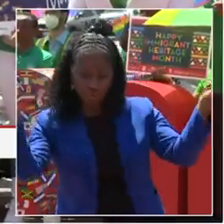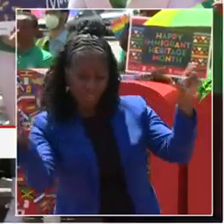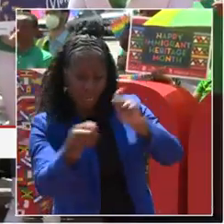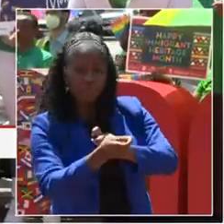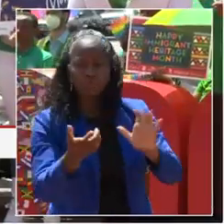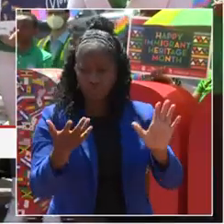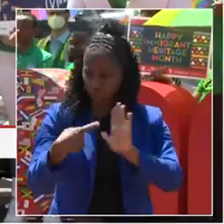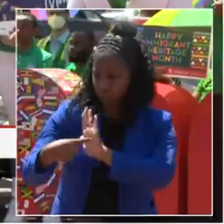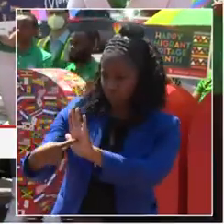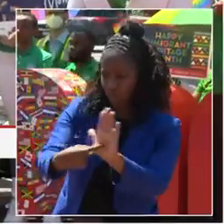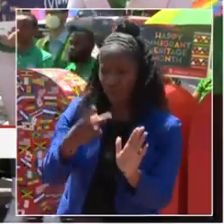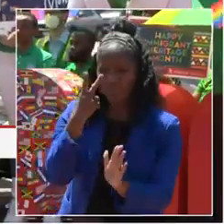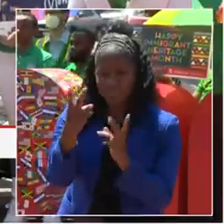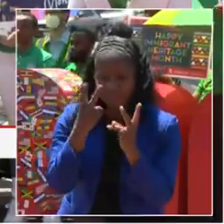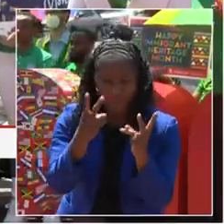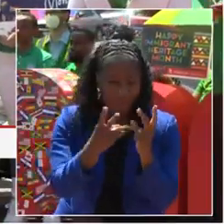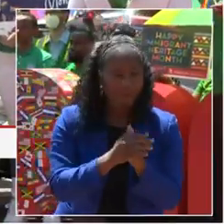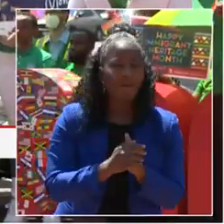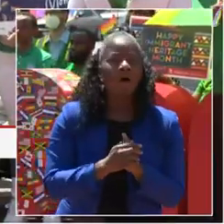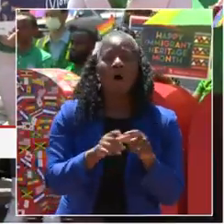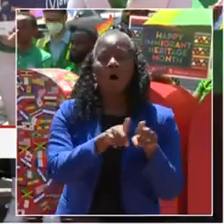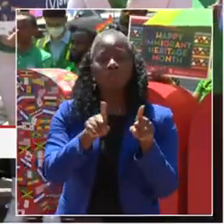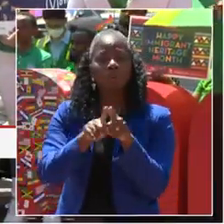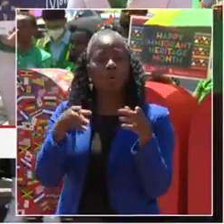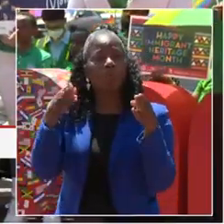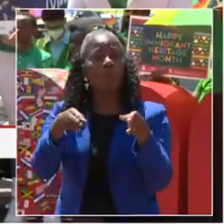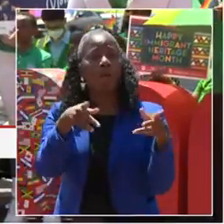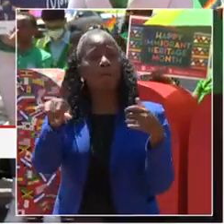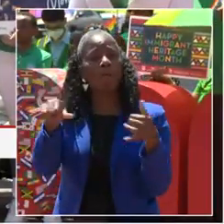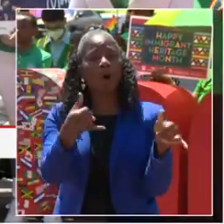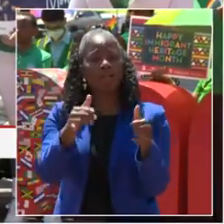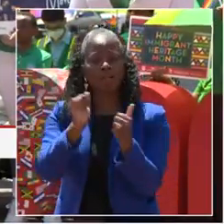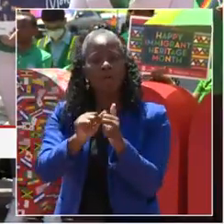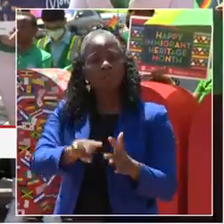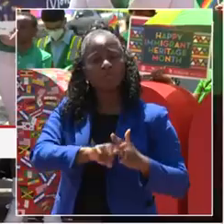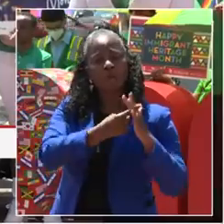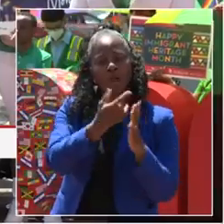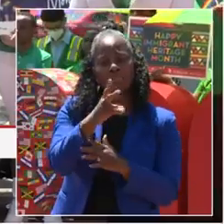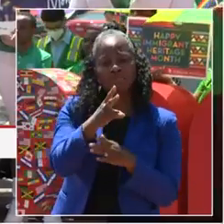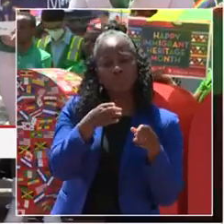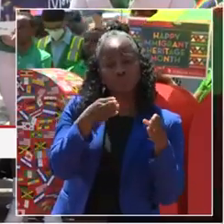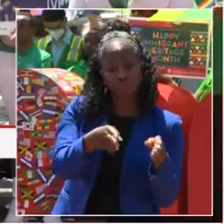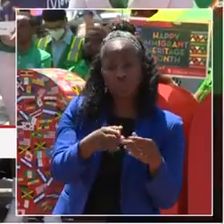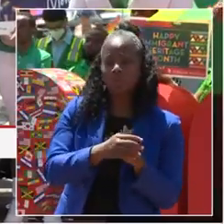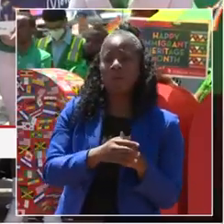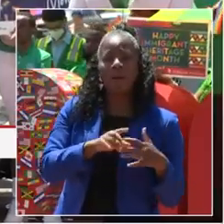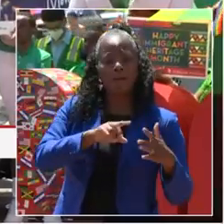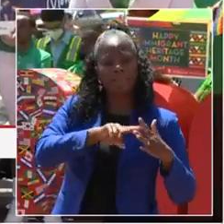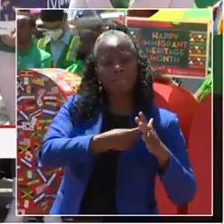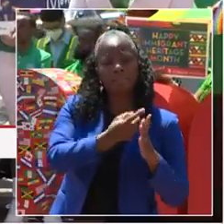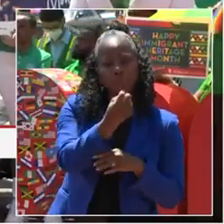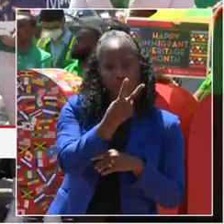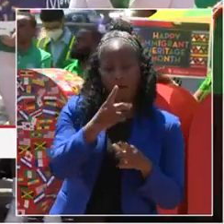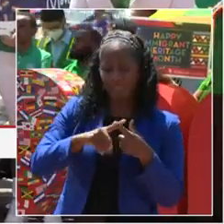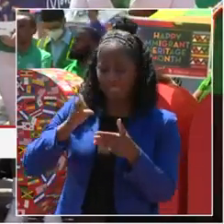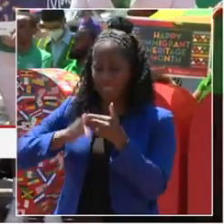There's also a block party at 17th Street, which begins at 12 and ends at 10. And then on Sunday, we have our famous festival. It's the